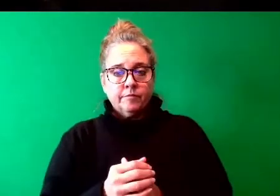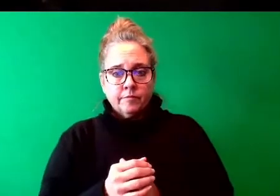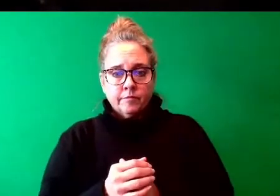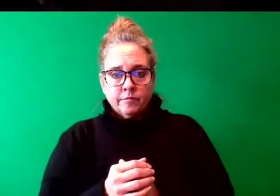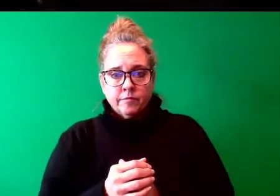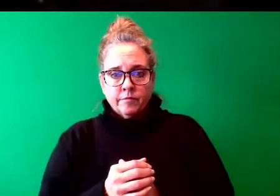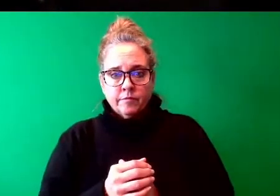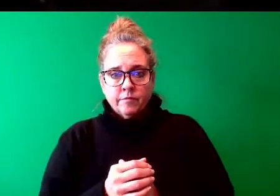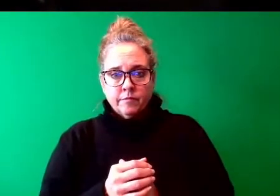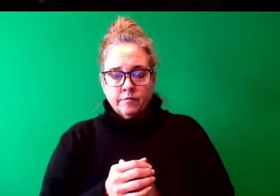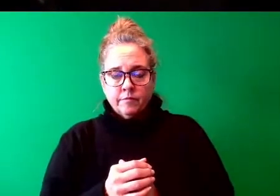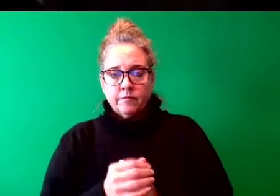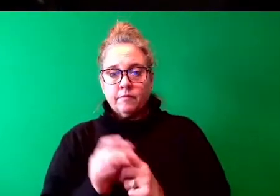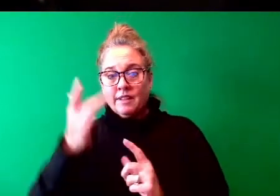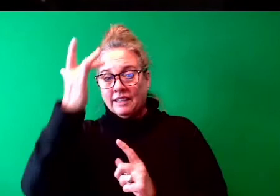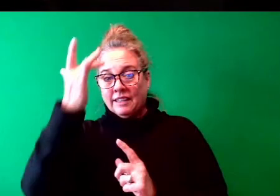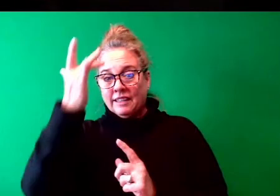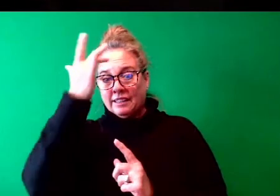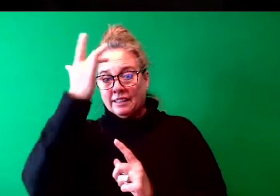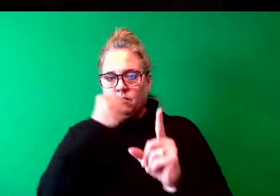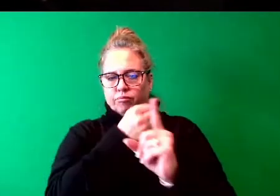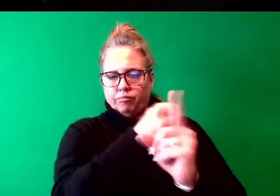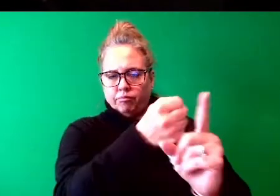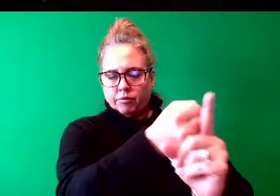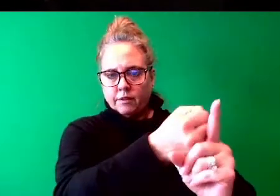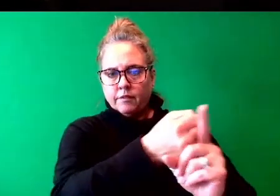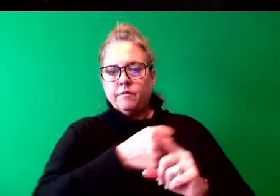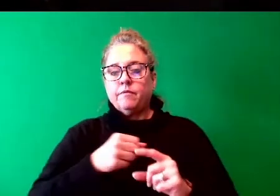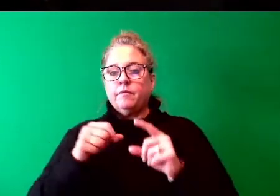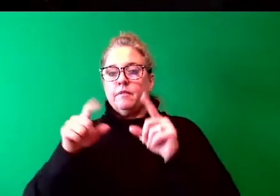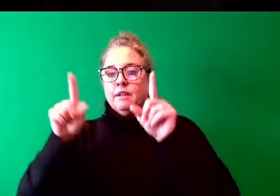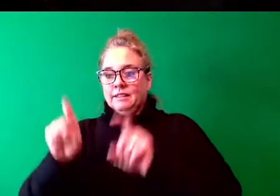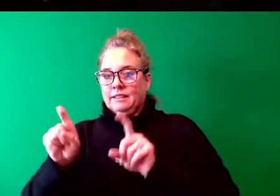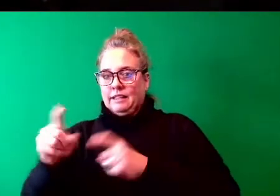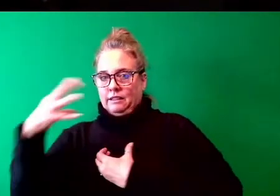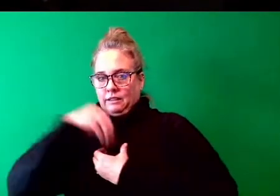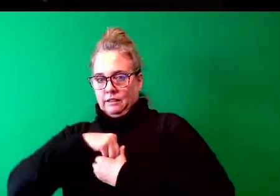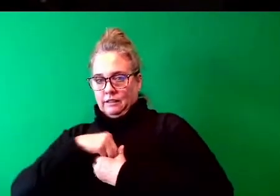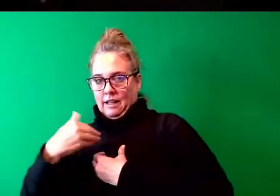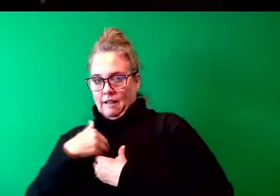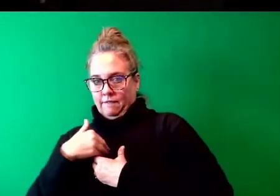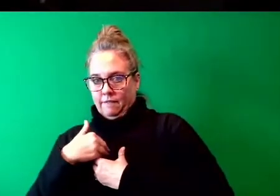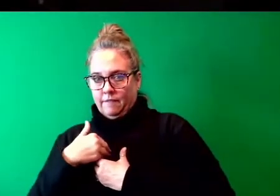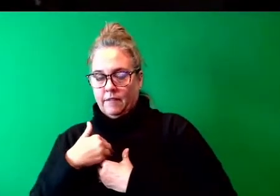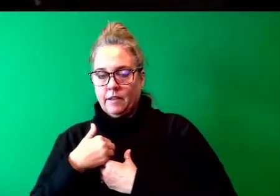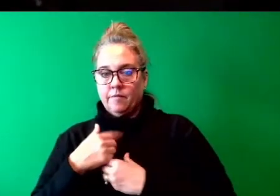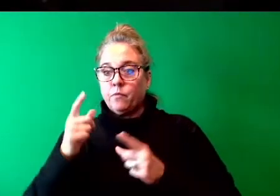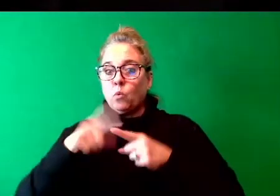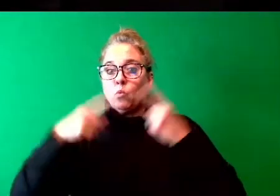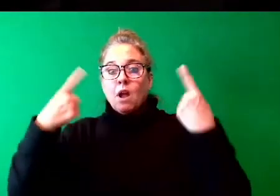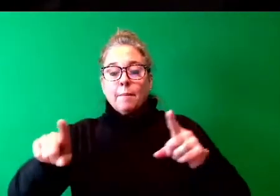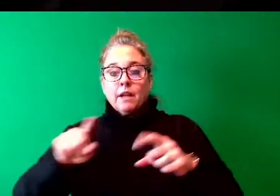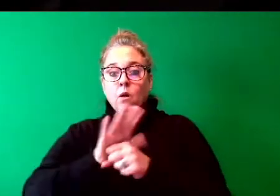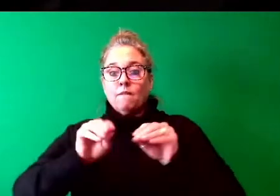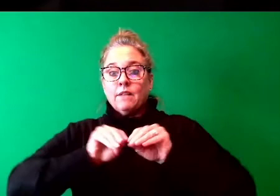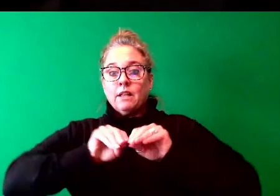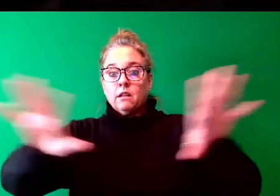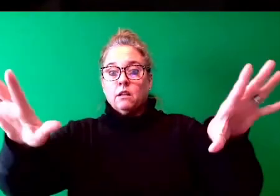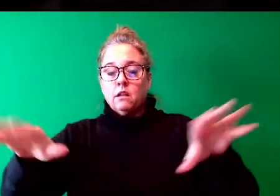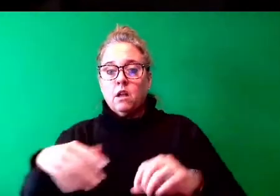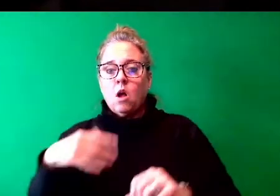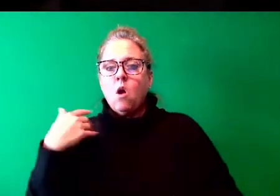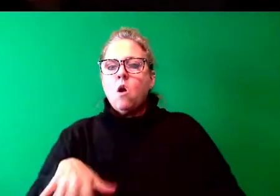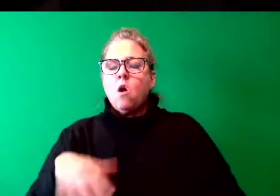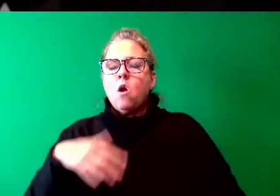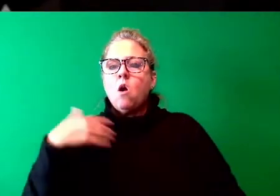talk about incidence and test positivity, demonstrate what is happening with COVID in our community. We have a heavy